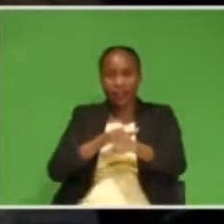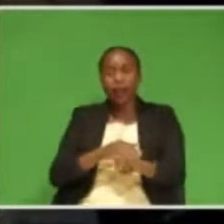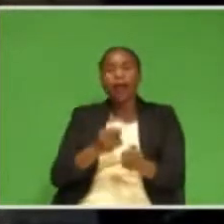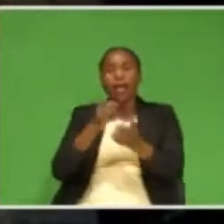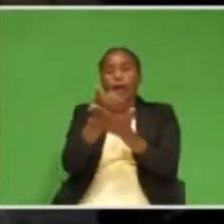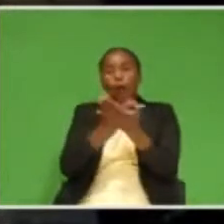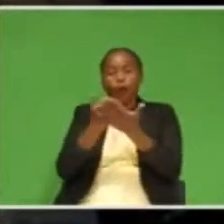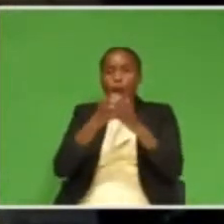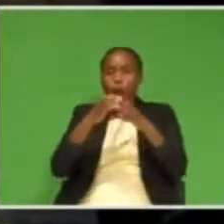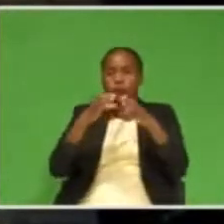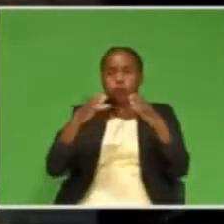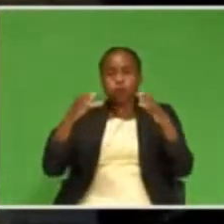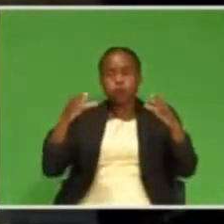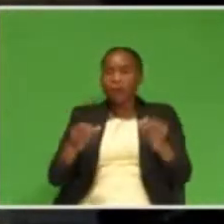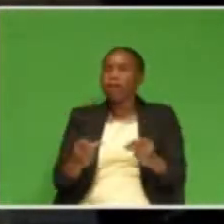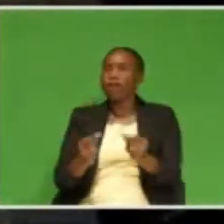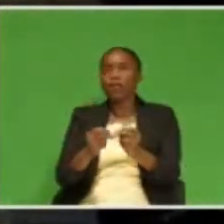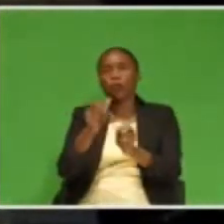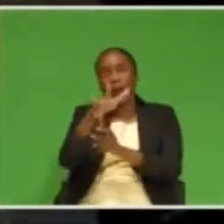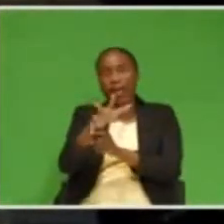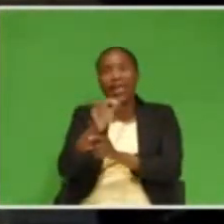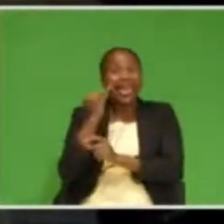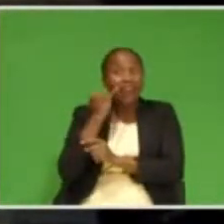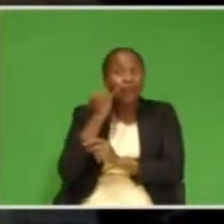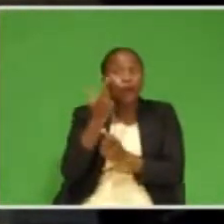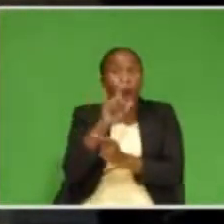to meaningfully reduce unemployment.